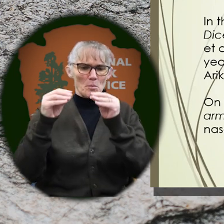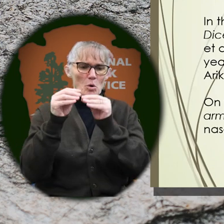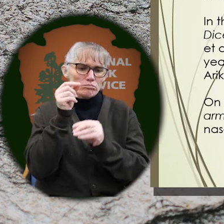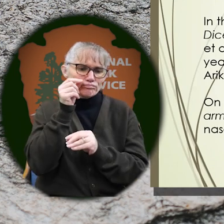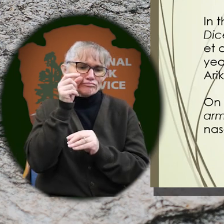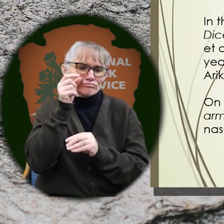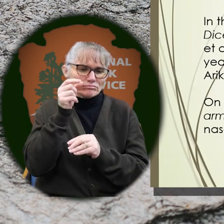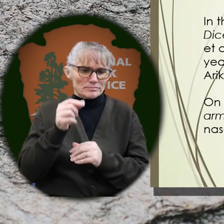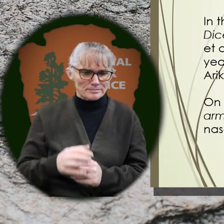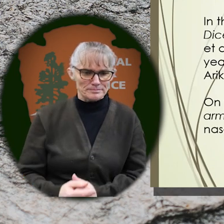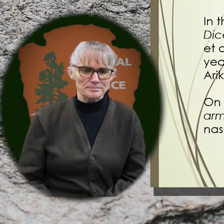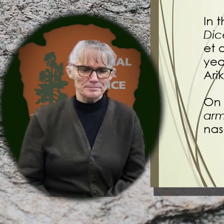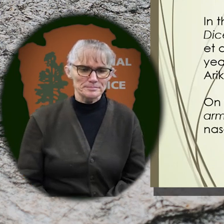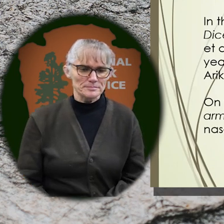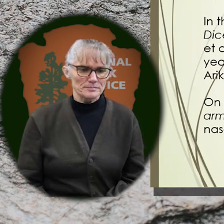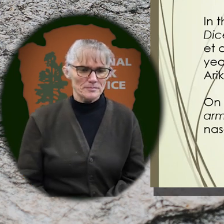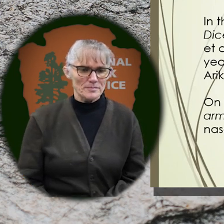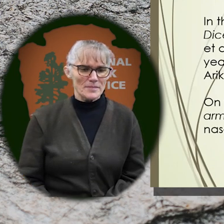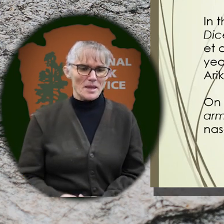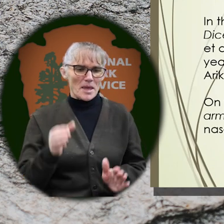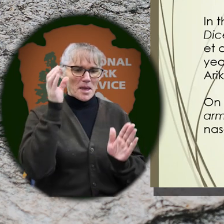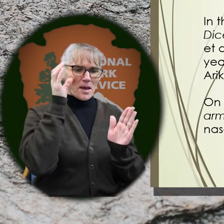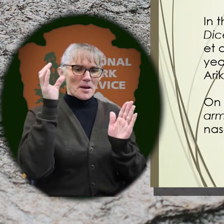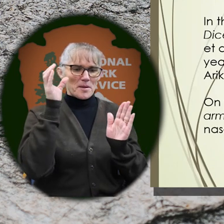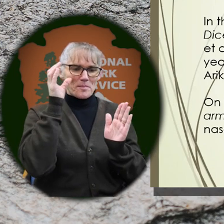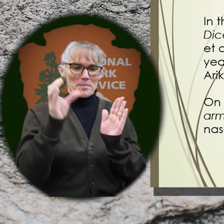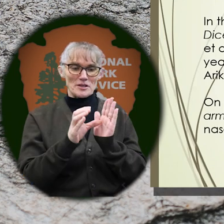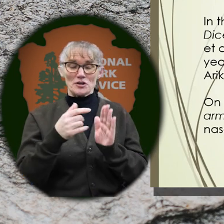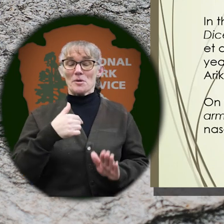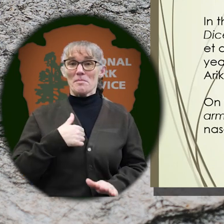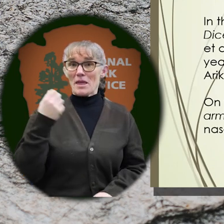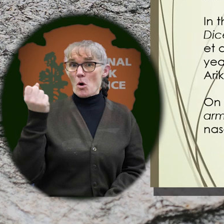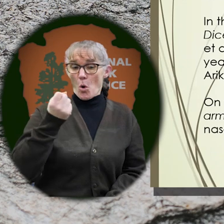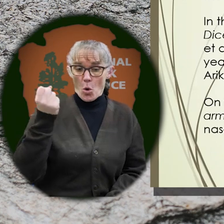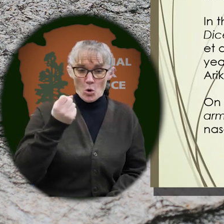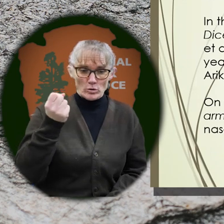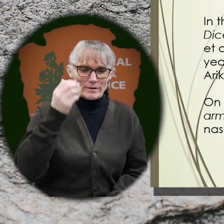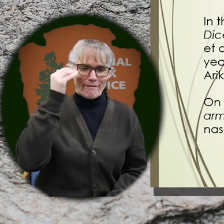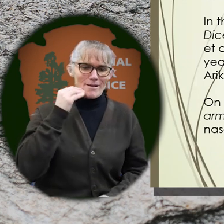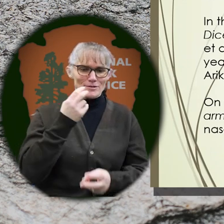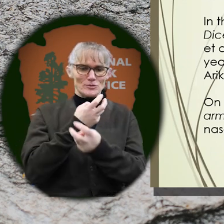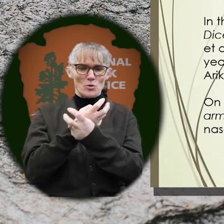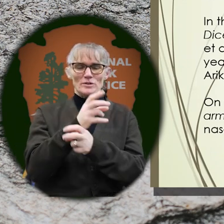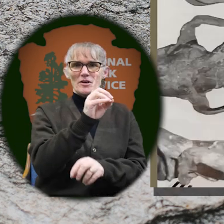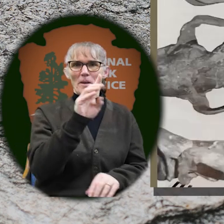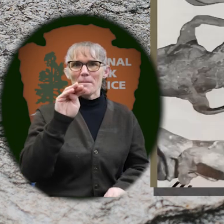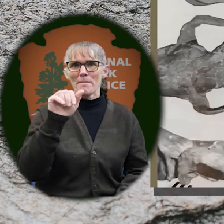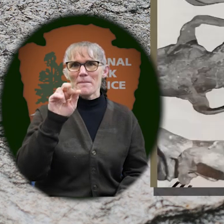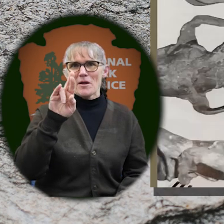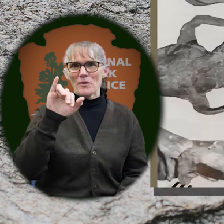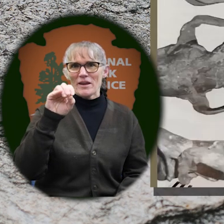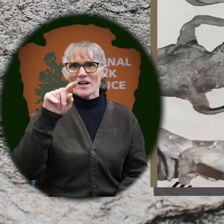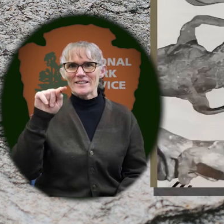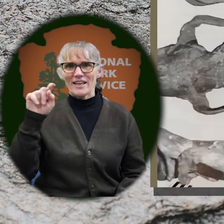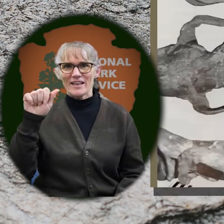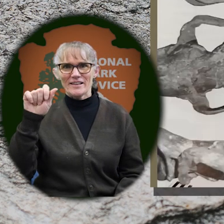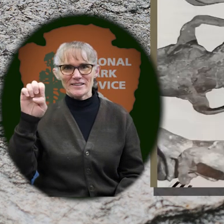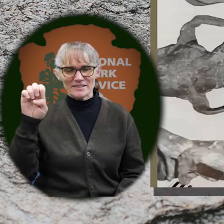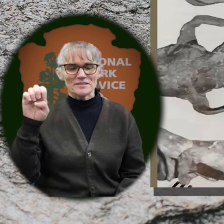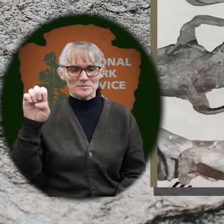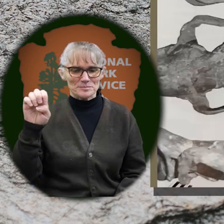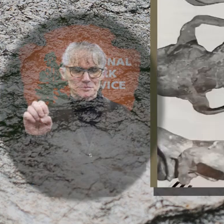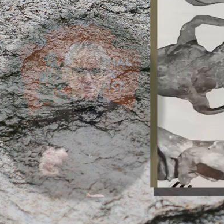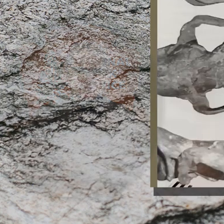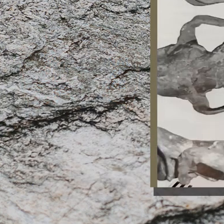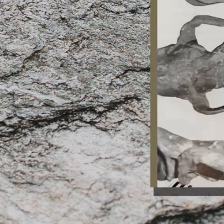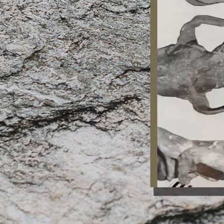pronounced. And pictured here is me holding the skull of Diceratherium mariate. Eight black and white images of upper or lower rhino skull